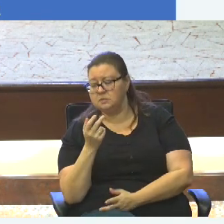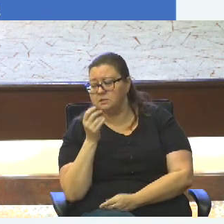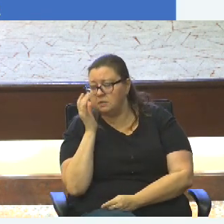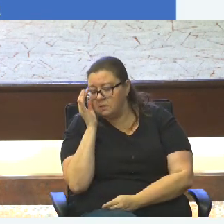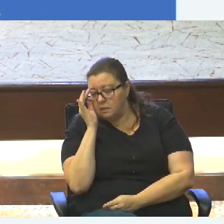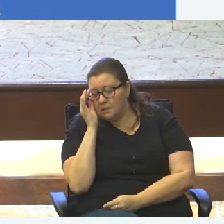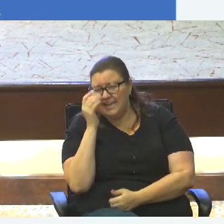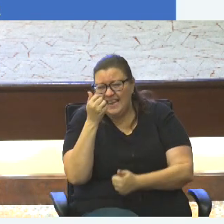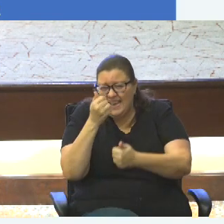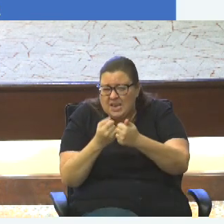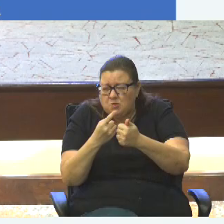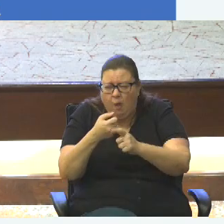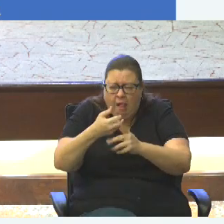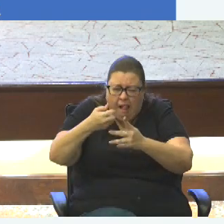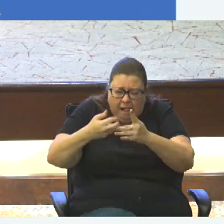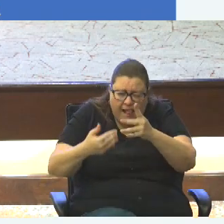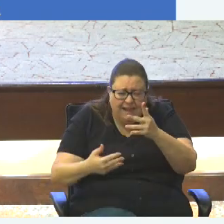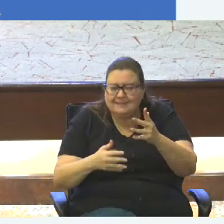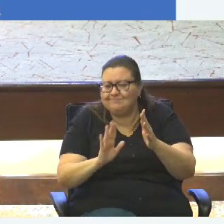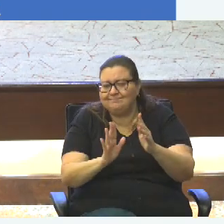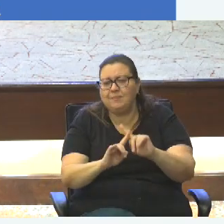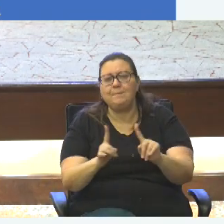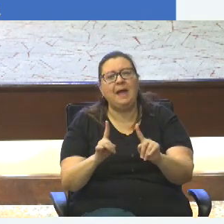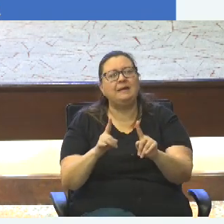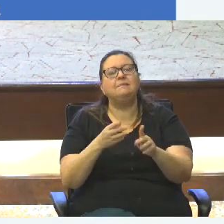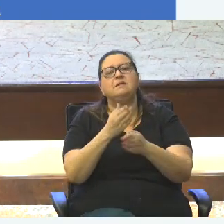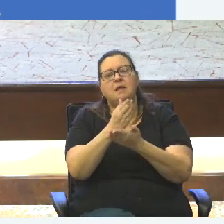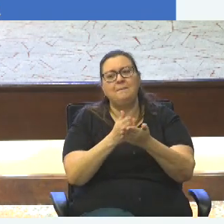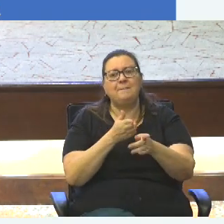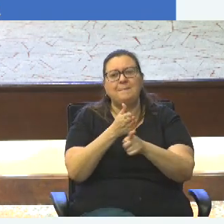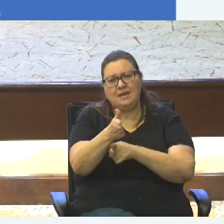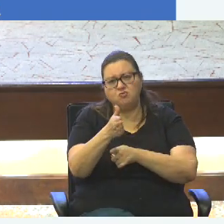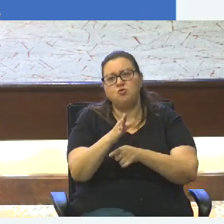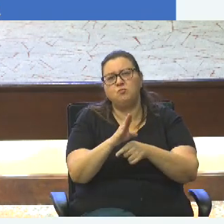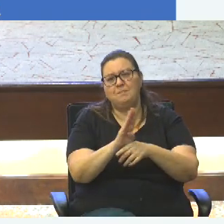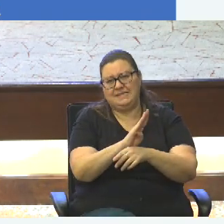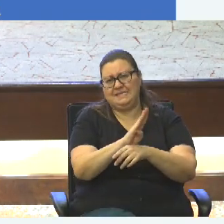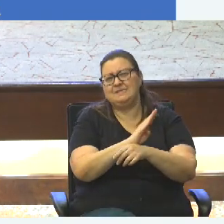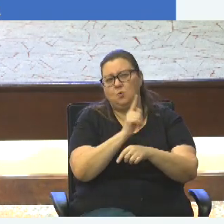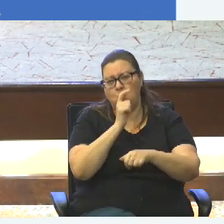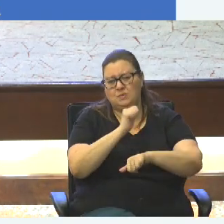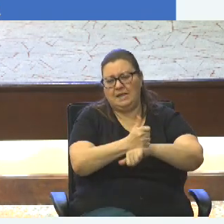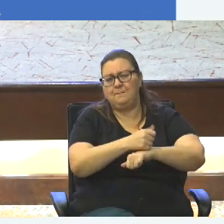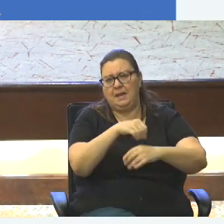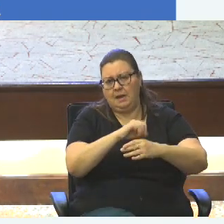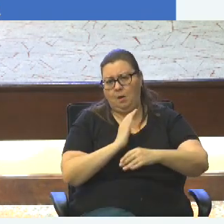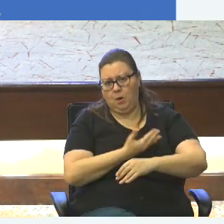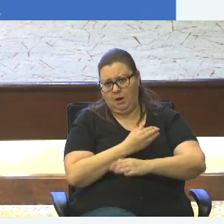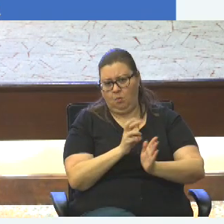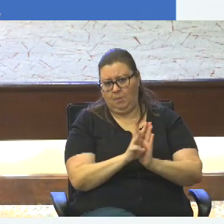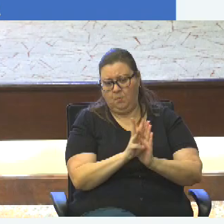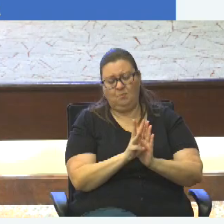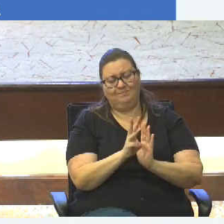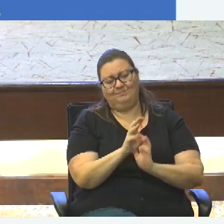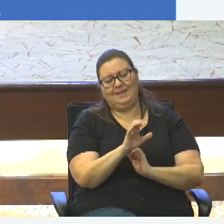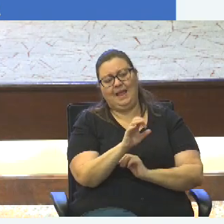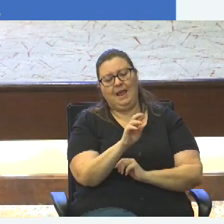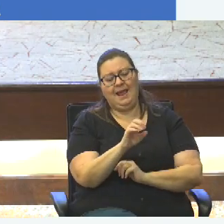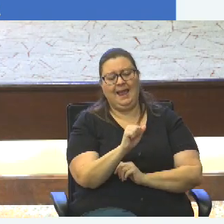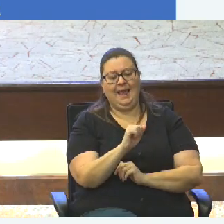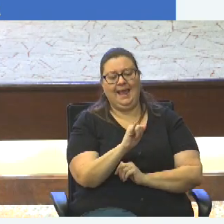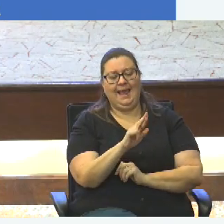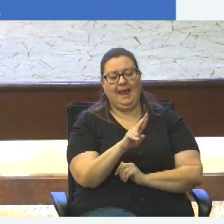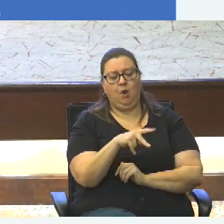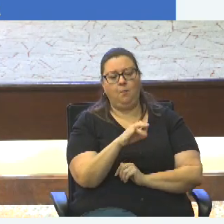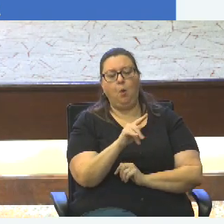I'm not going to go through all of these. These are some of the major commercial businesses that are located at the airport. I do want to highlight three, however. Black Hawk Aerospace,